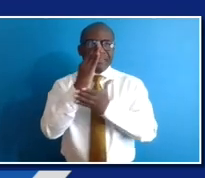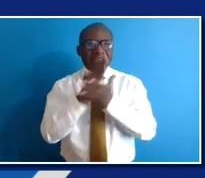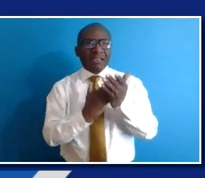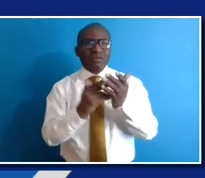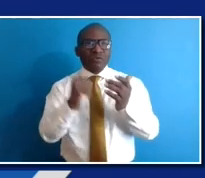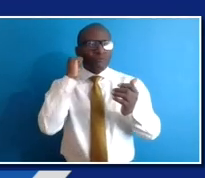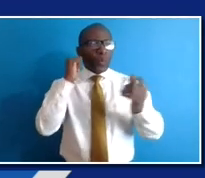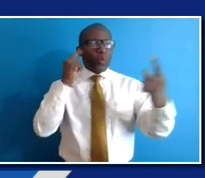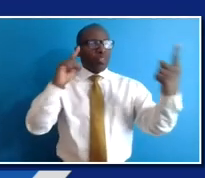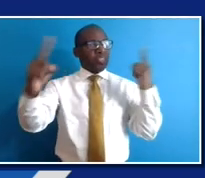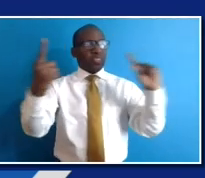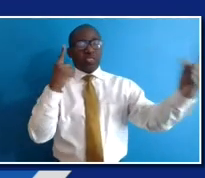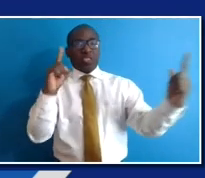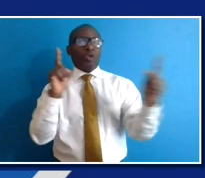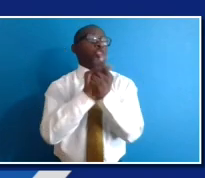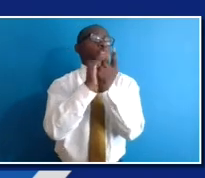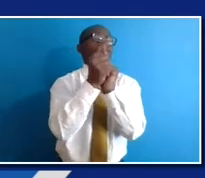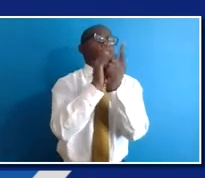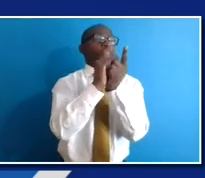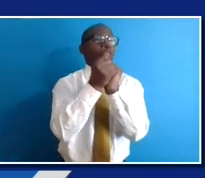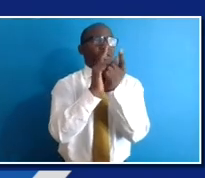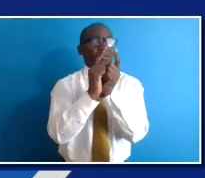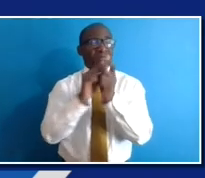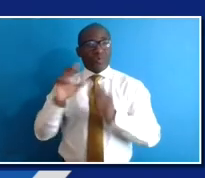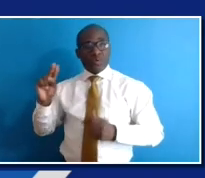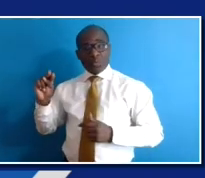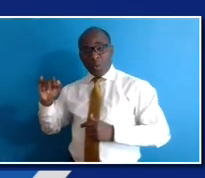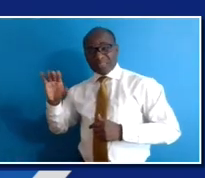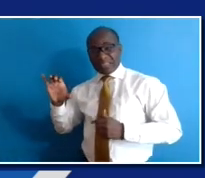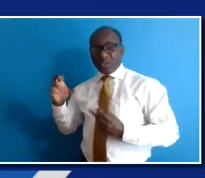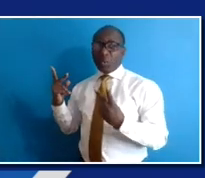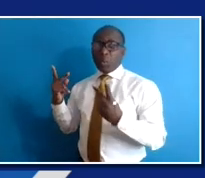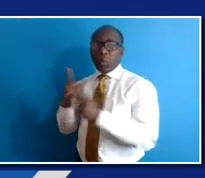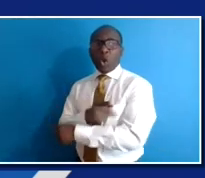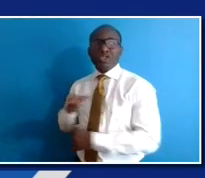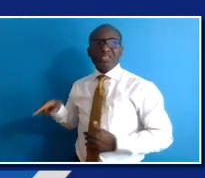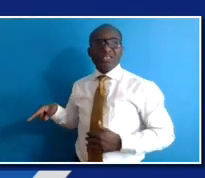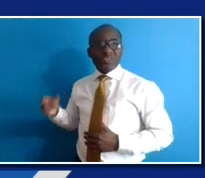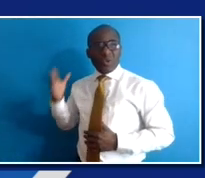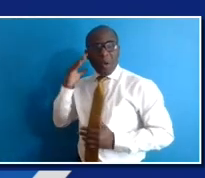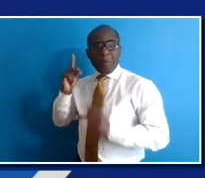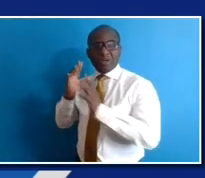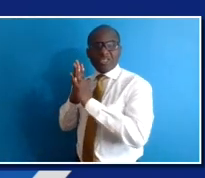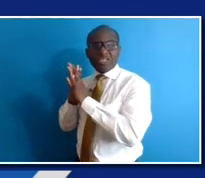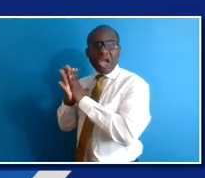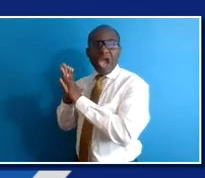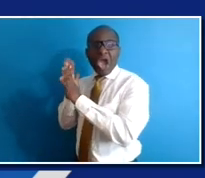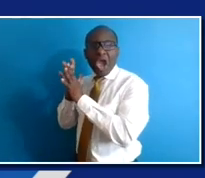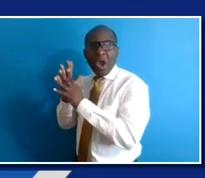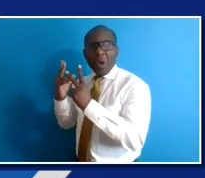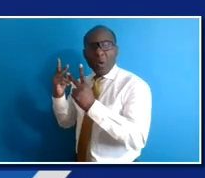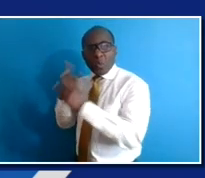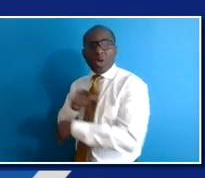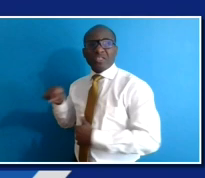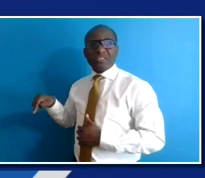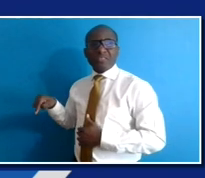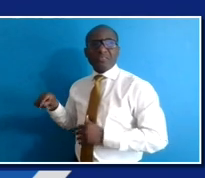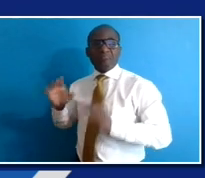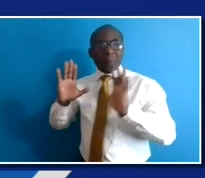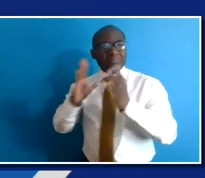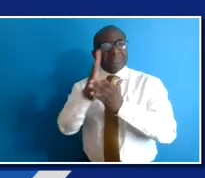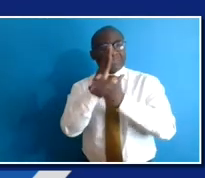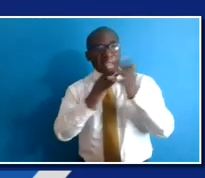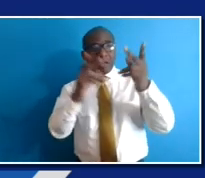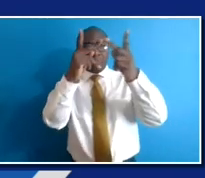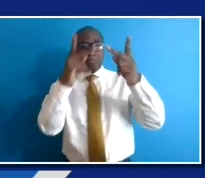the population of Westchester County. We do have our urban centers. I would say in general, people are observing social distancing,